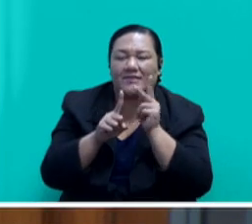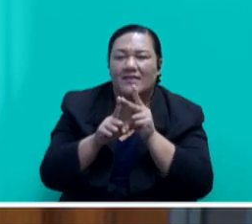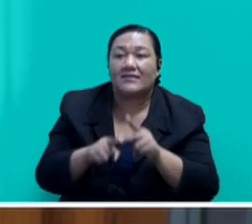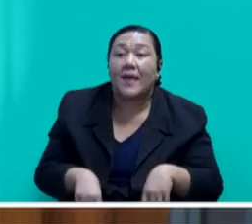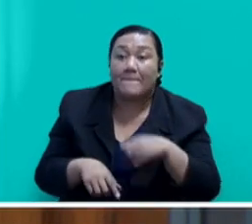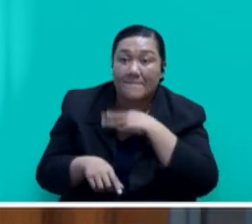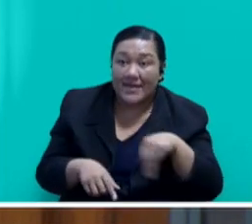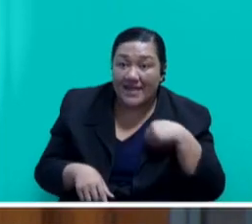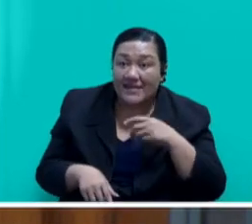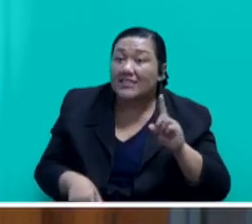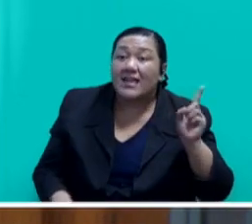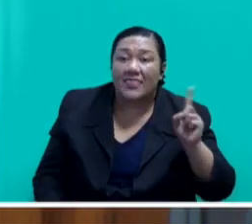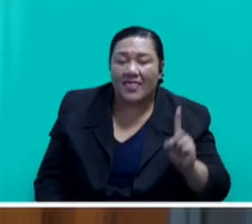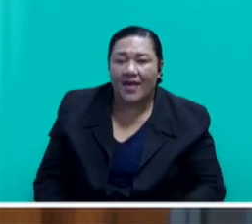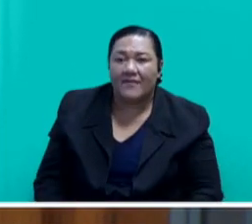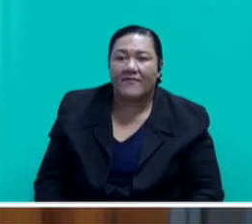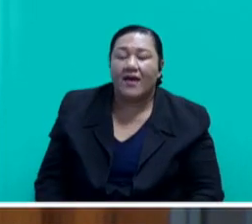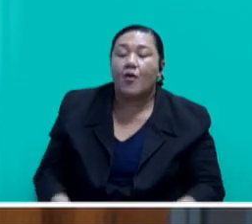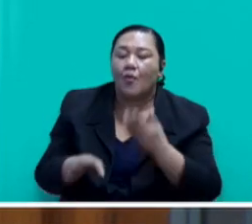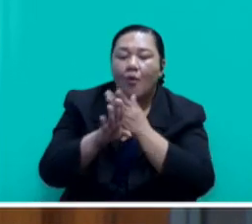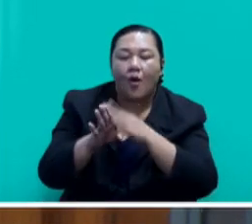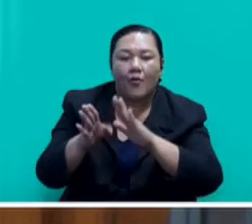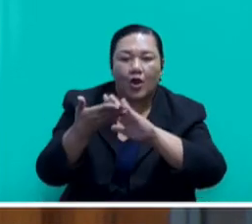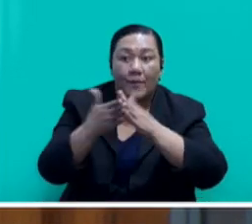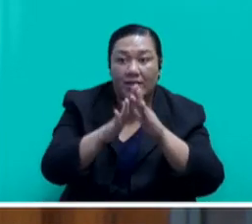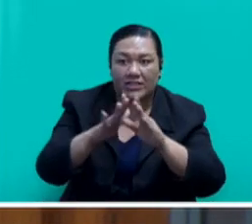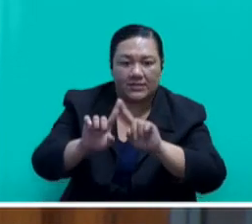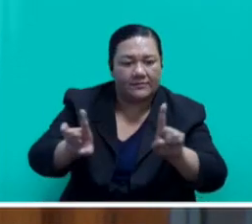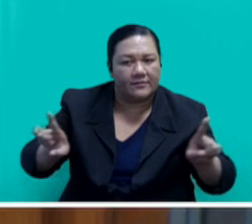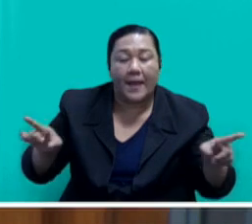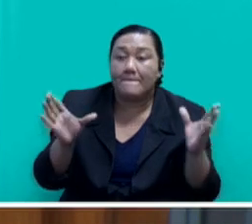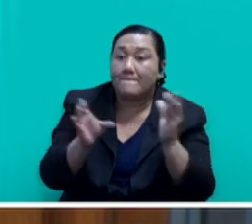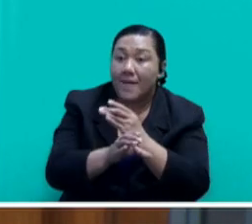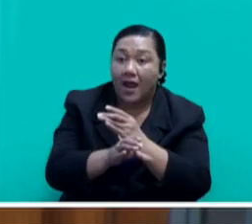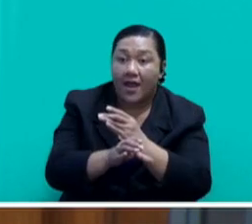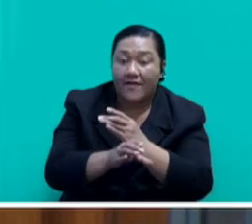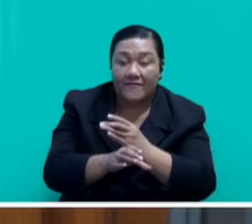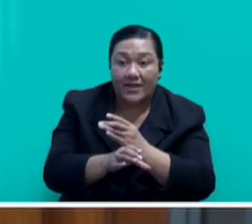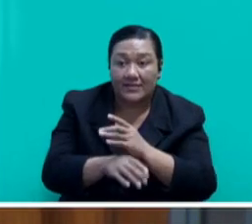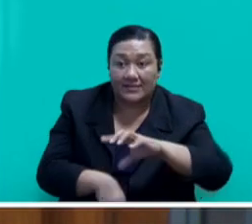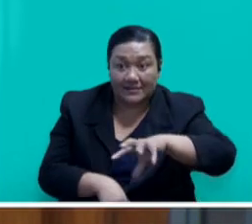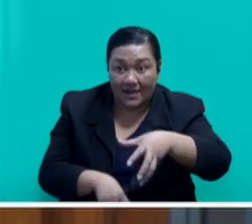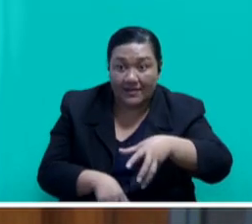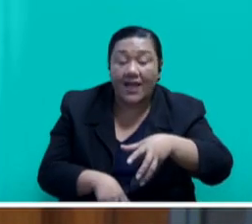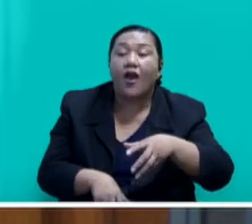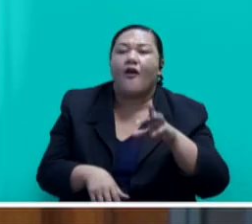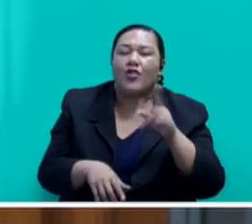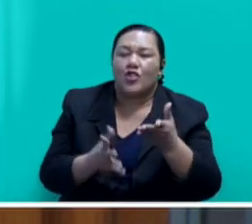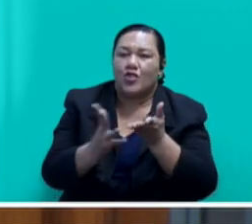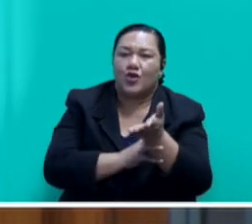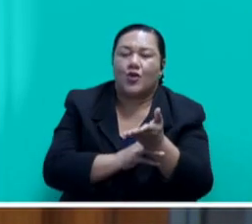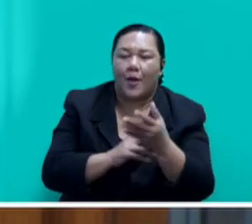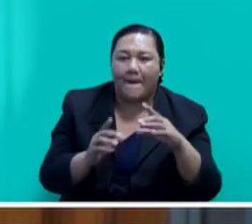work with community and private sector through public-private partnership